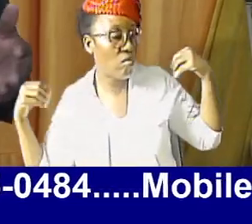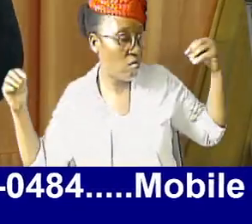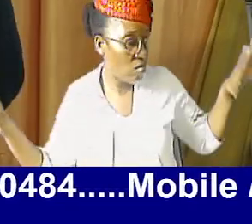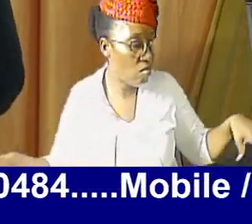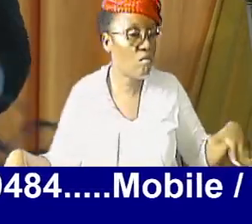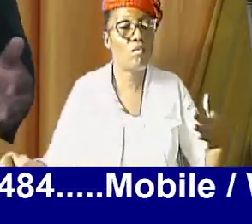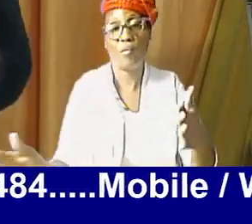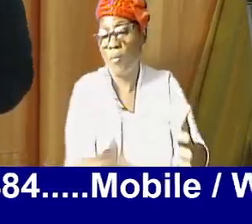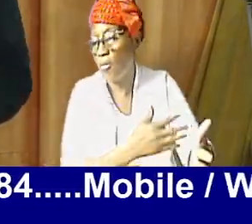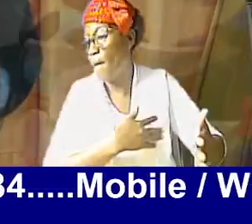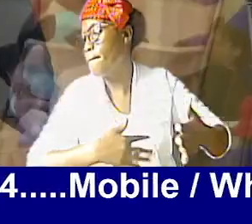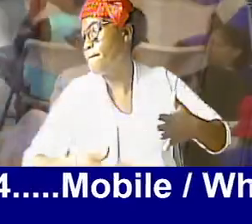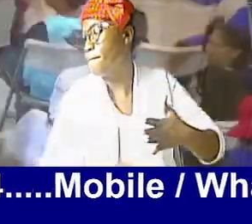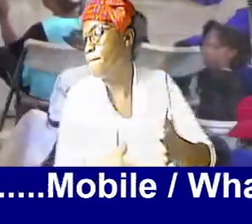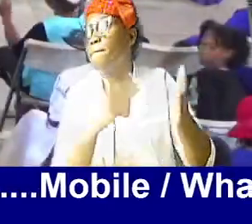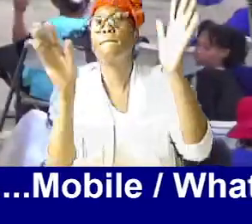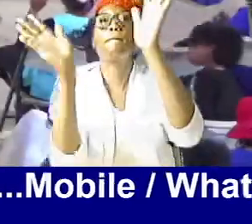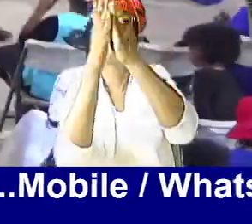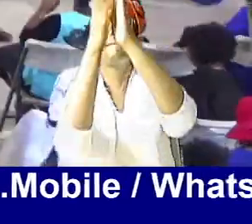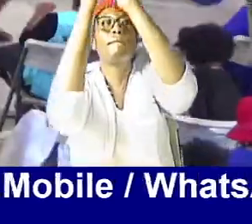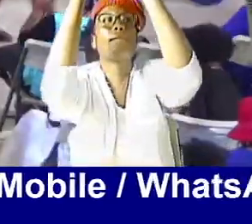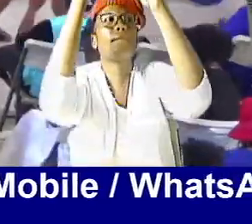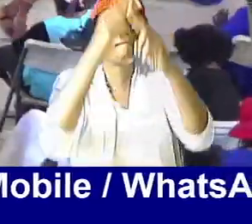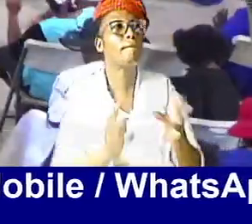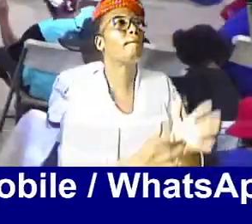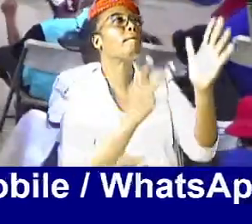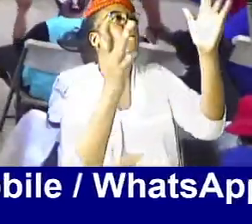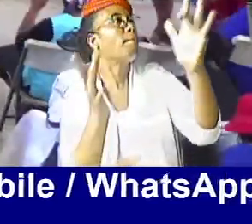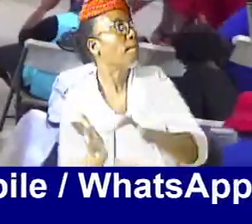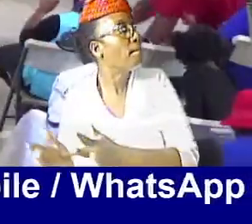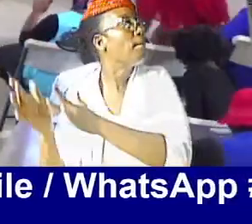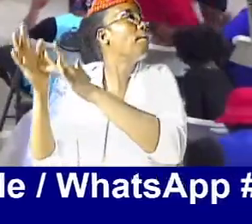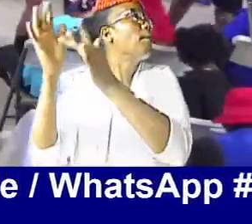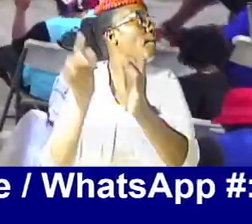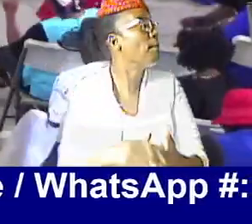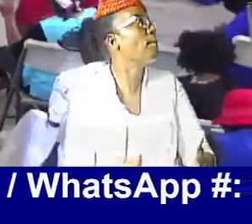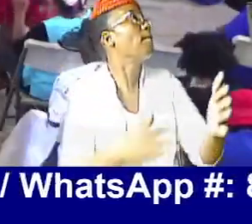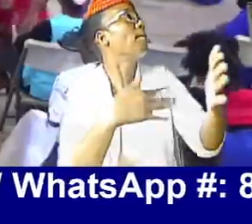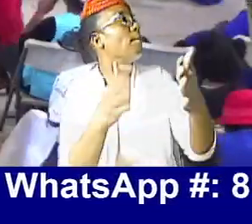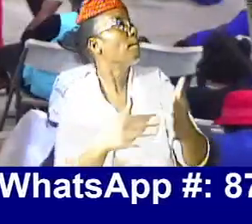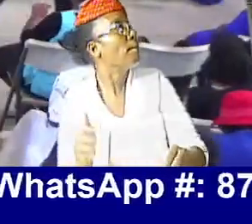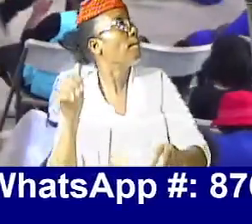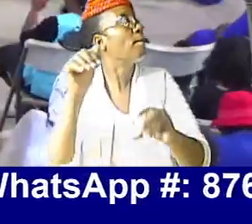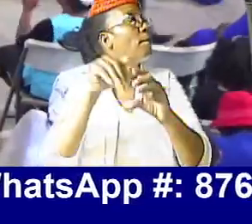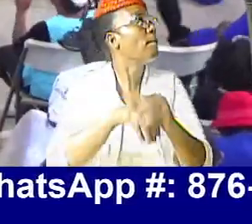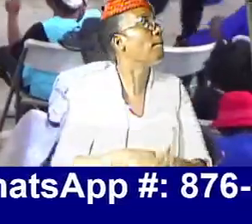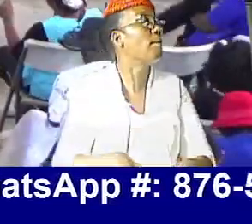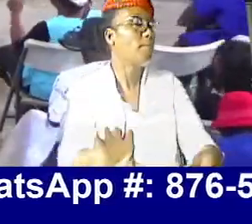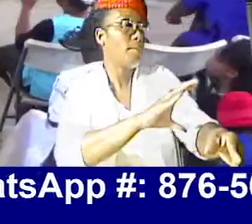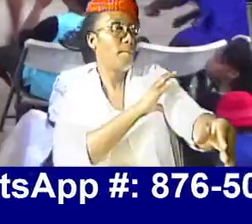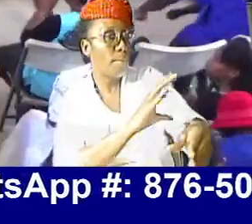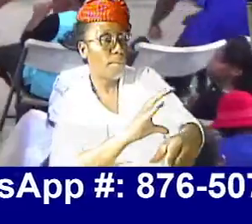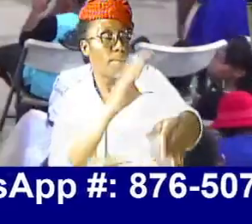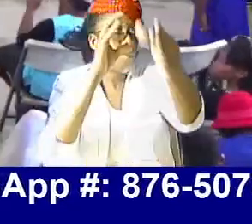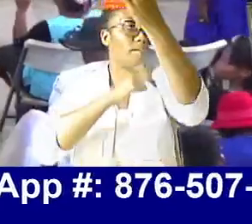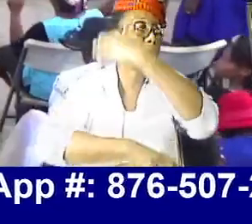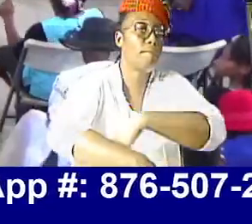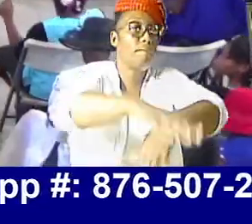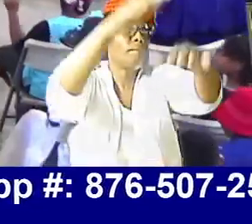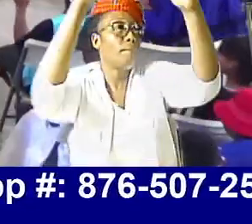angels singing, praise the name of Jesus, singing in God's choir in